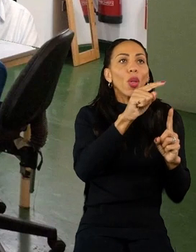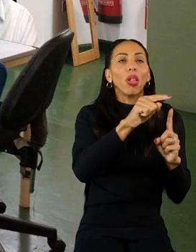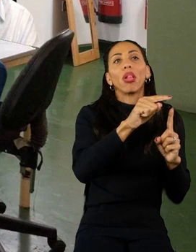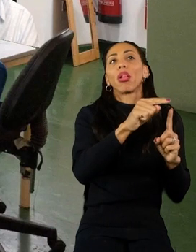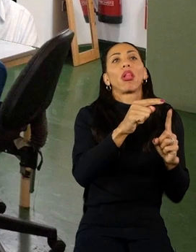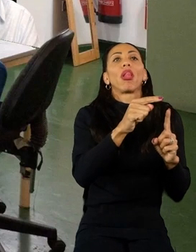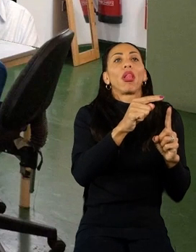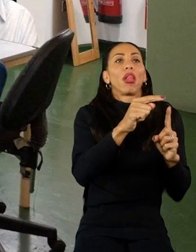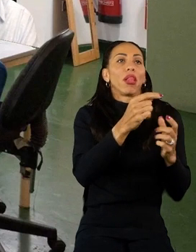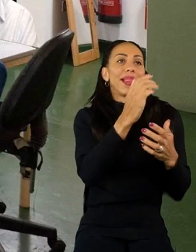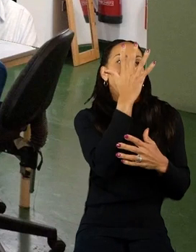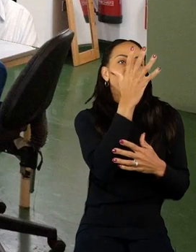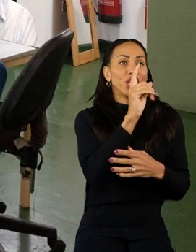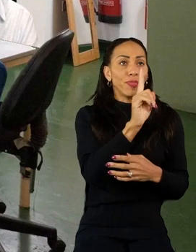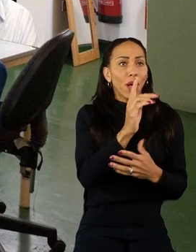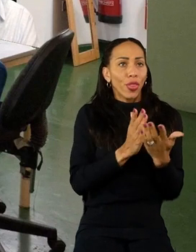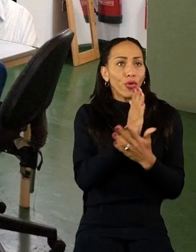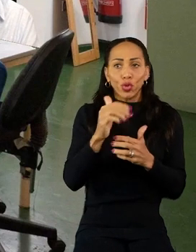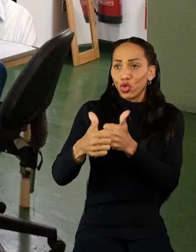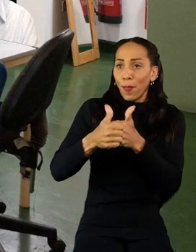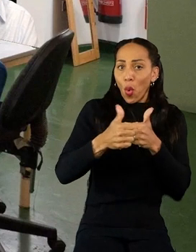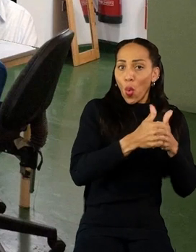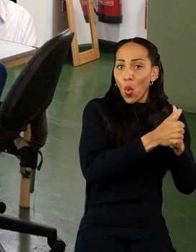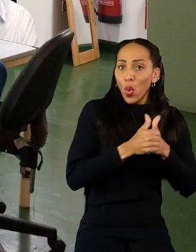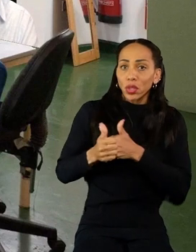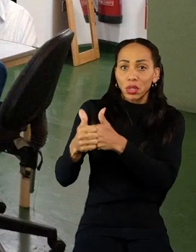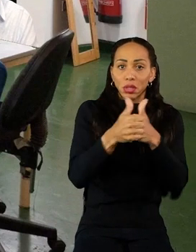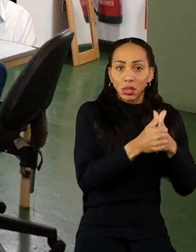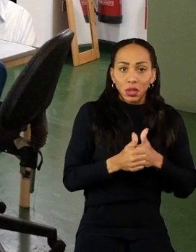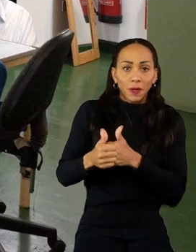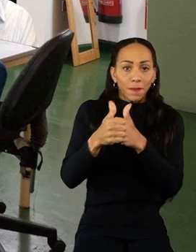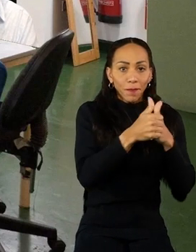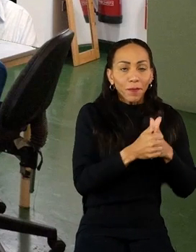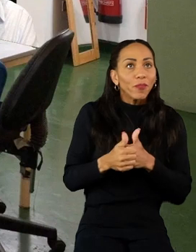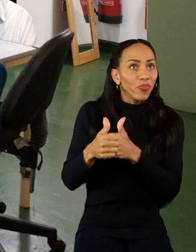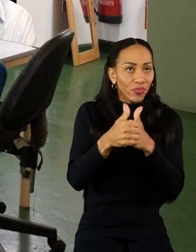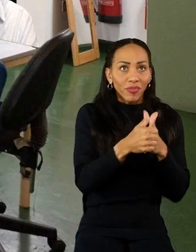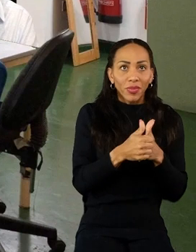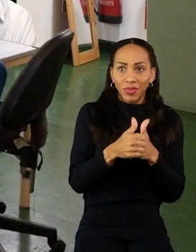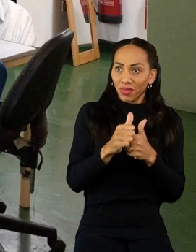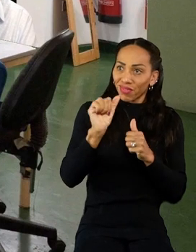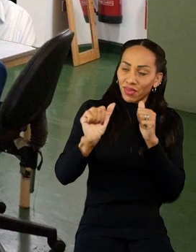thing. Equally, through collaborations and through Paul's expertise